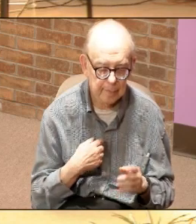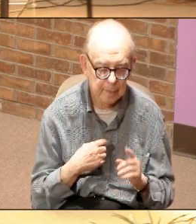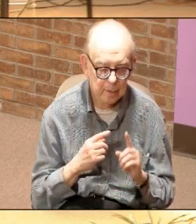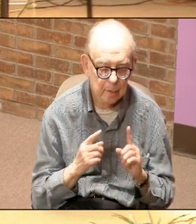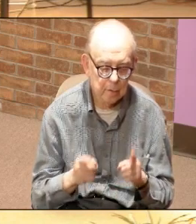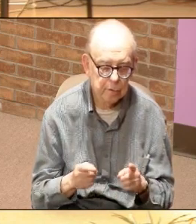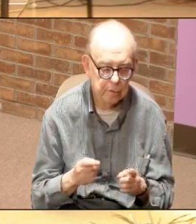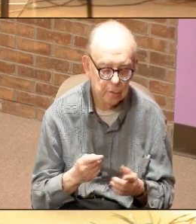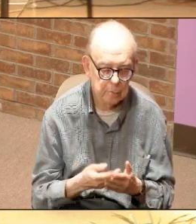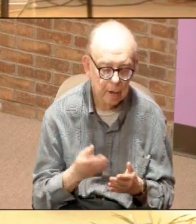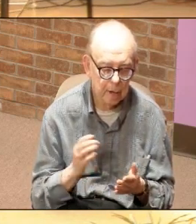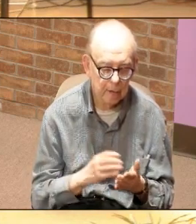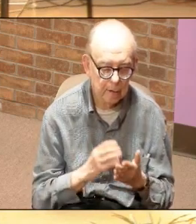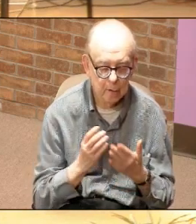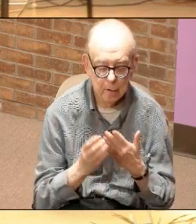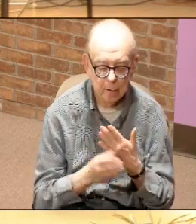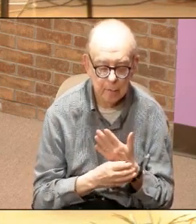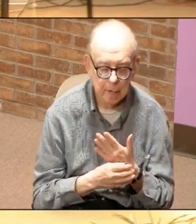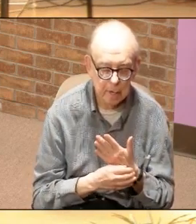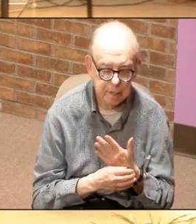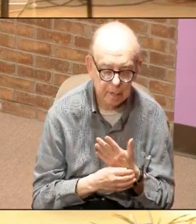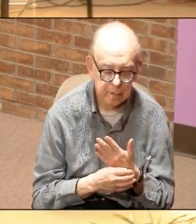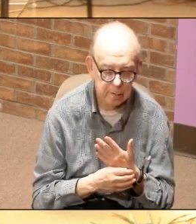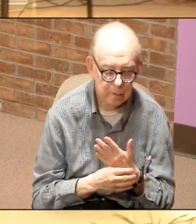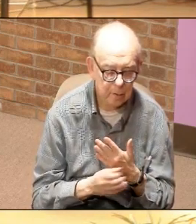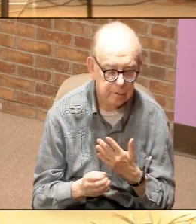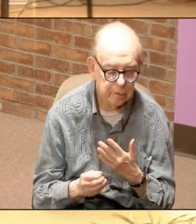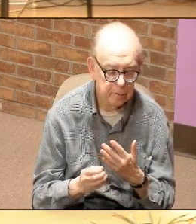a calendar on your phone?